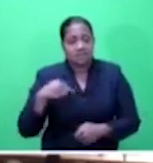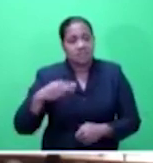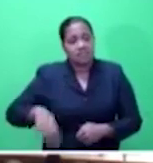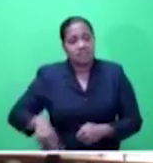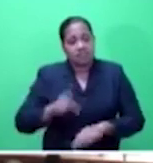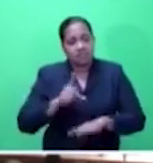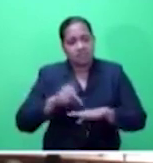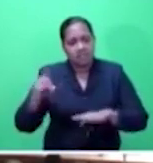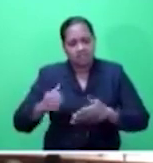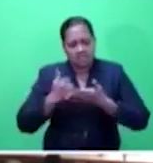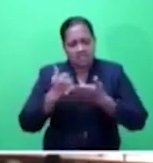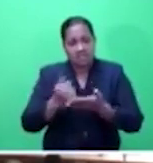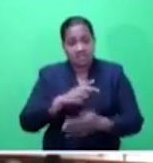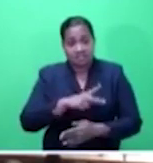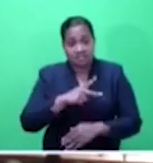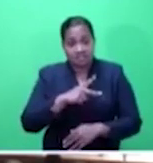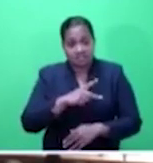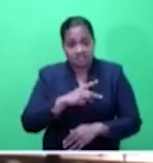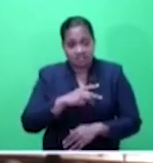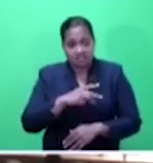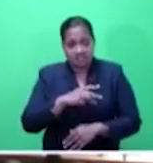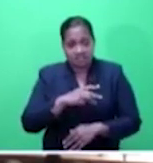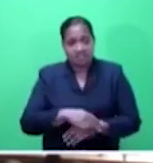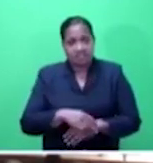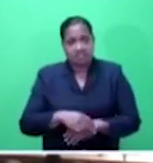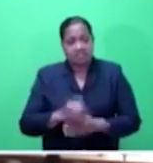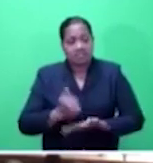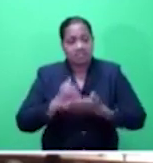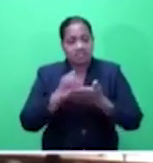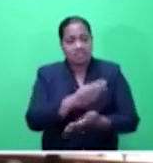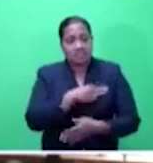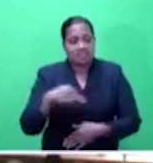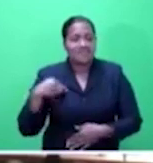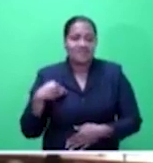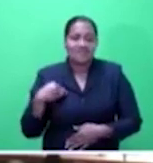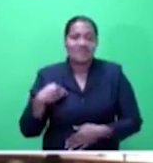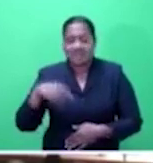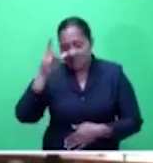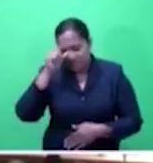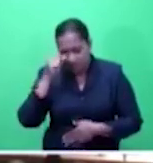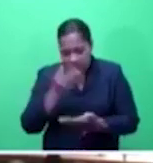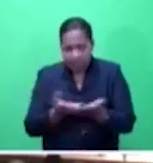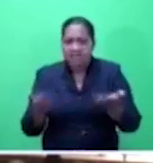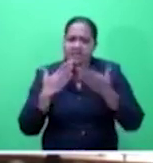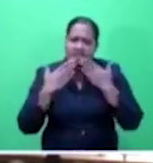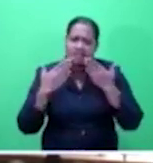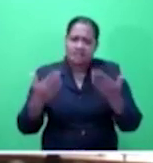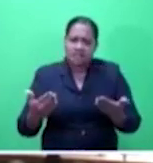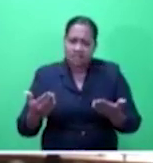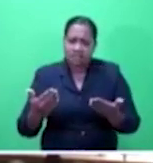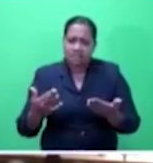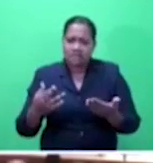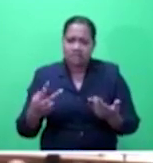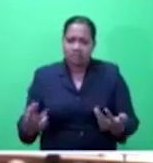Parliament, Assistant Ministers, my fellow Fijians. Thank you for tuning in tonight, wherever and however you're joining us this